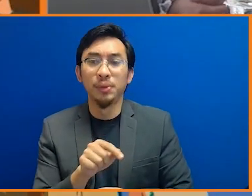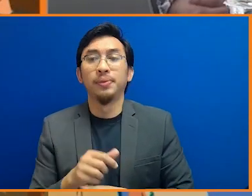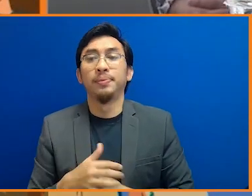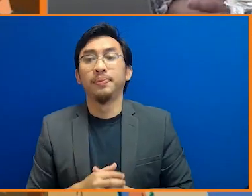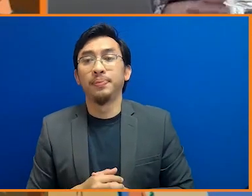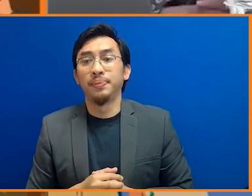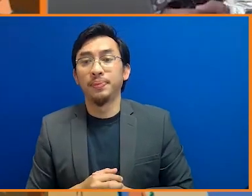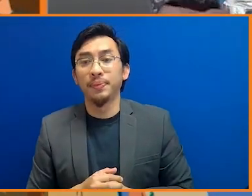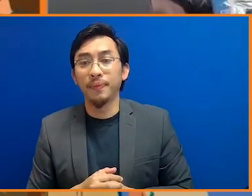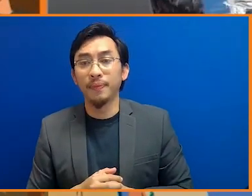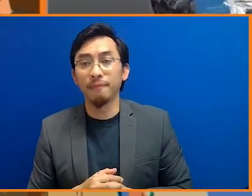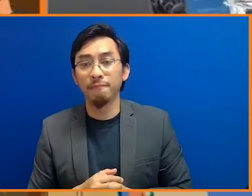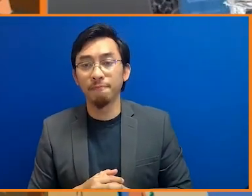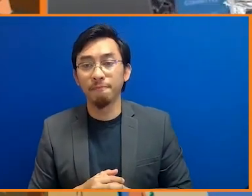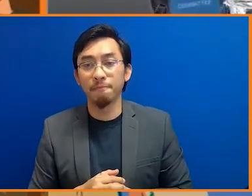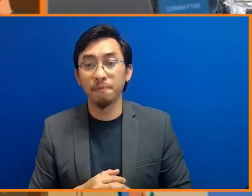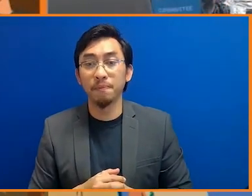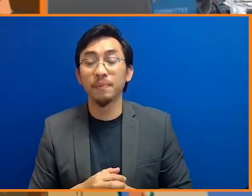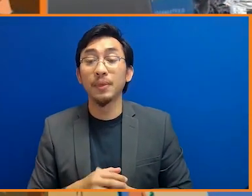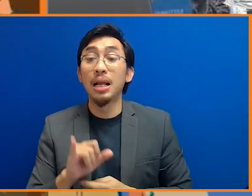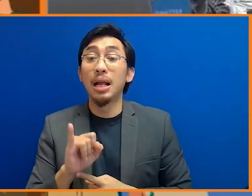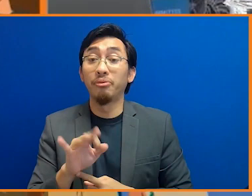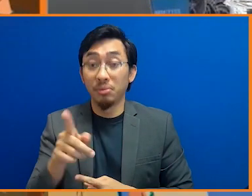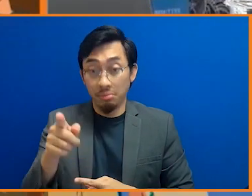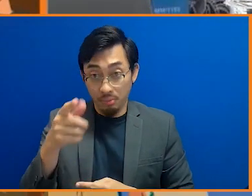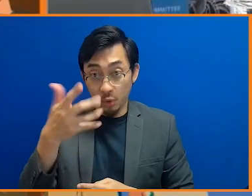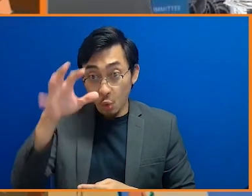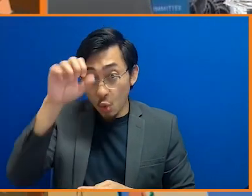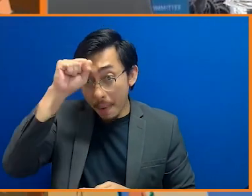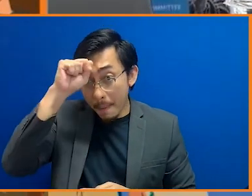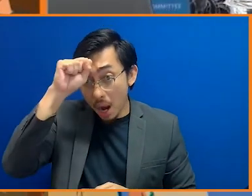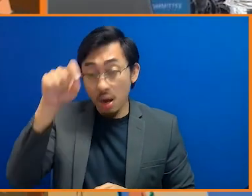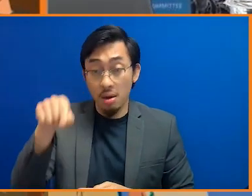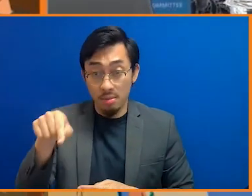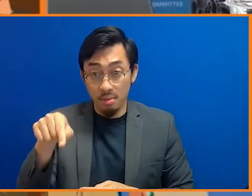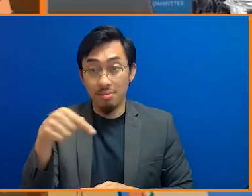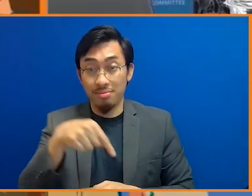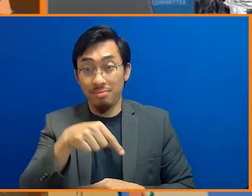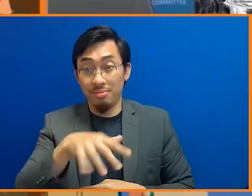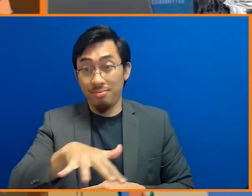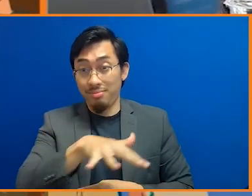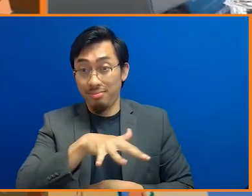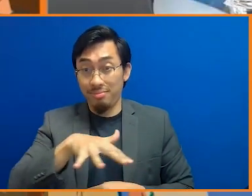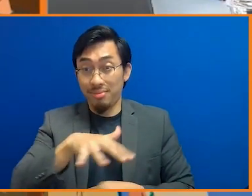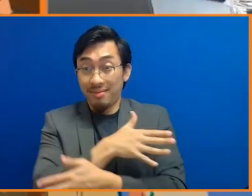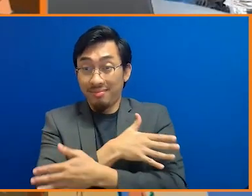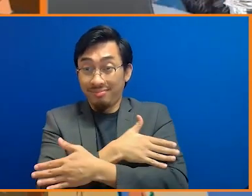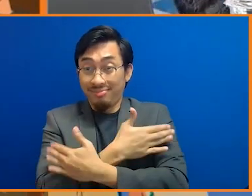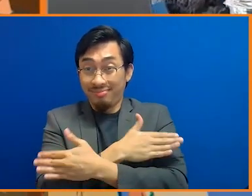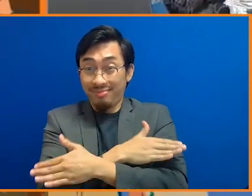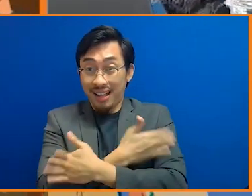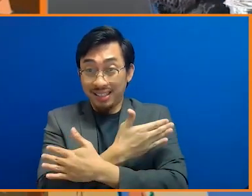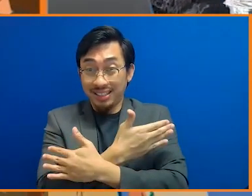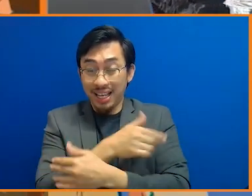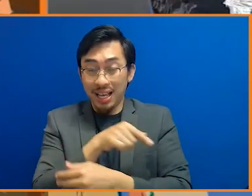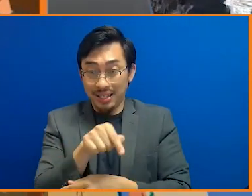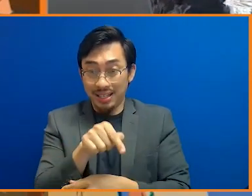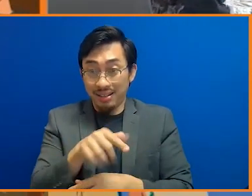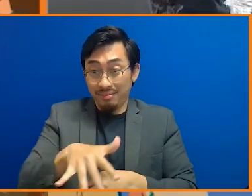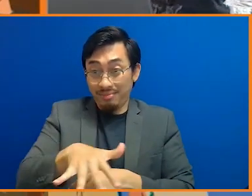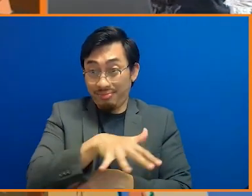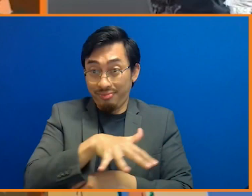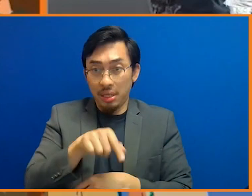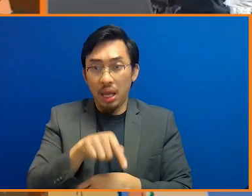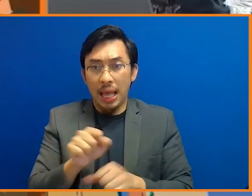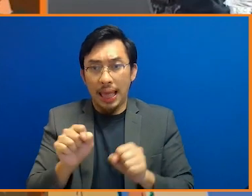Um, and if you remember, we have a coastal lagoon in front of Banda Aceh.